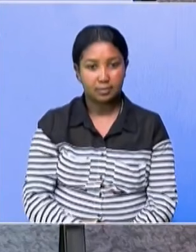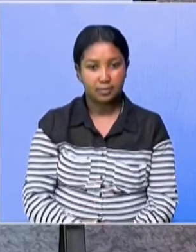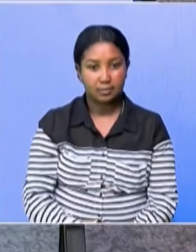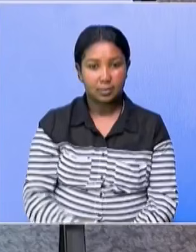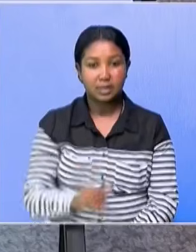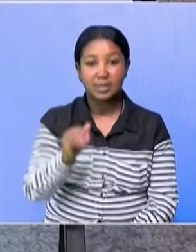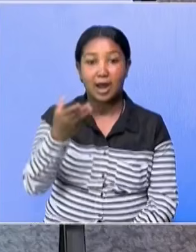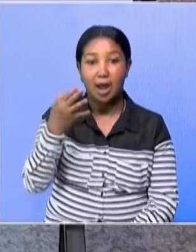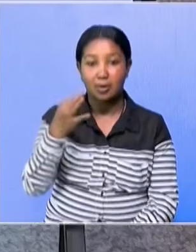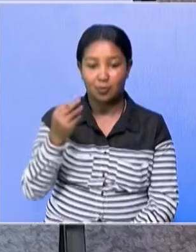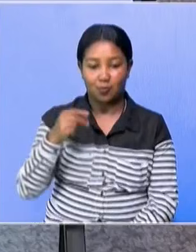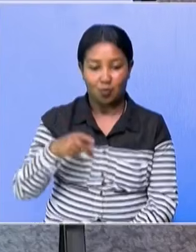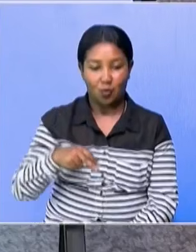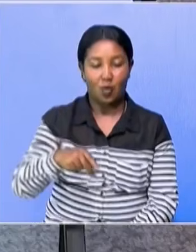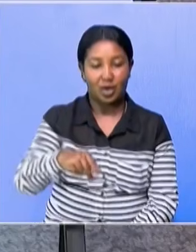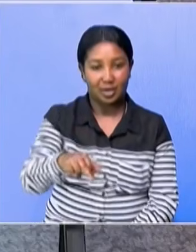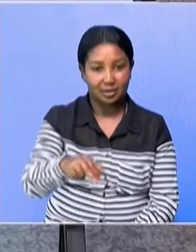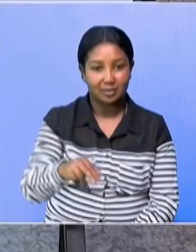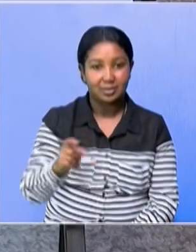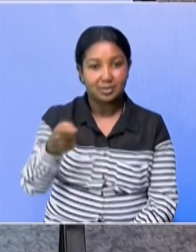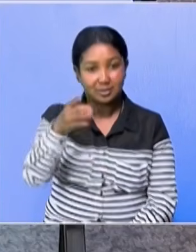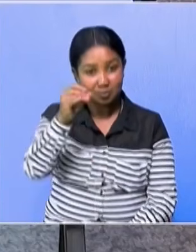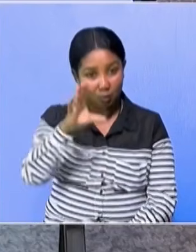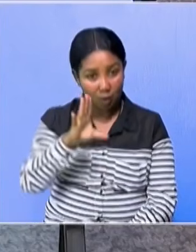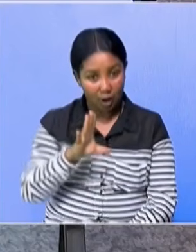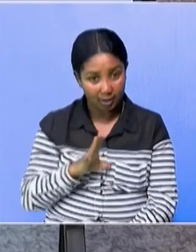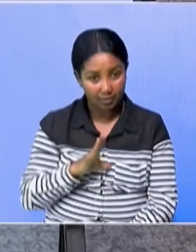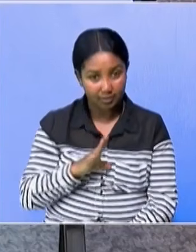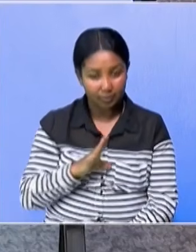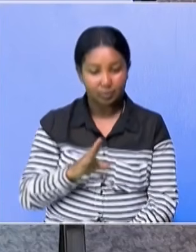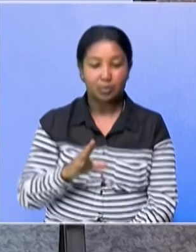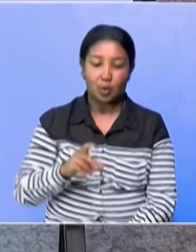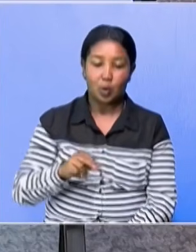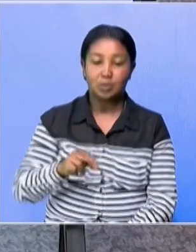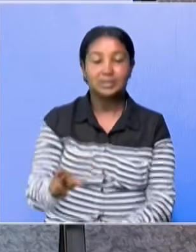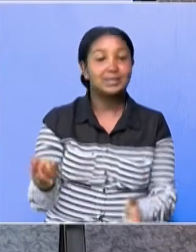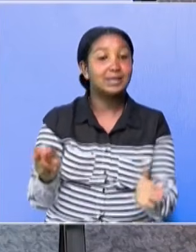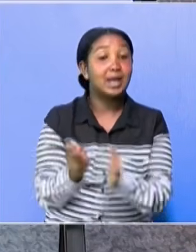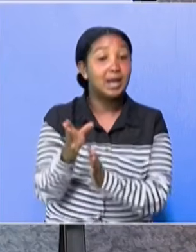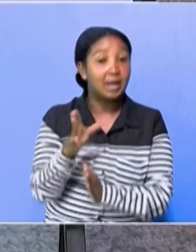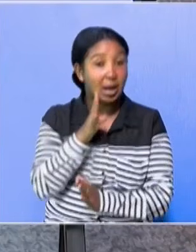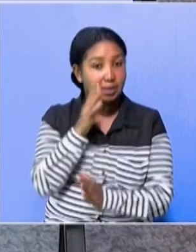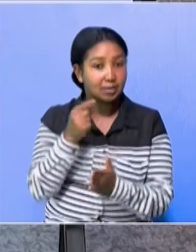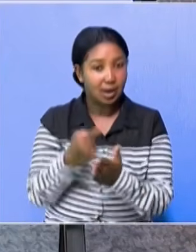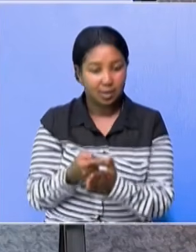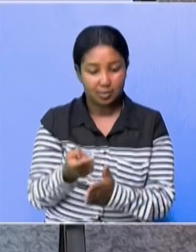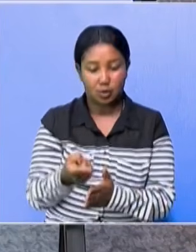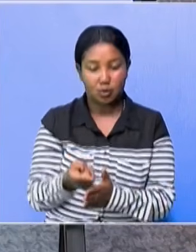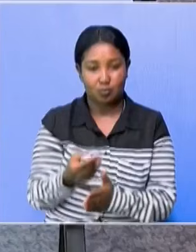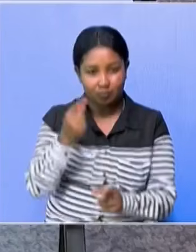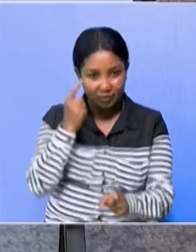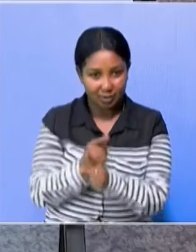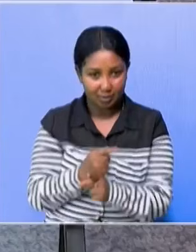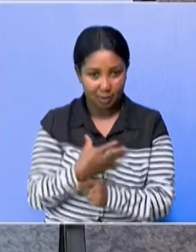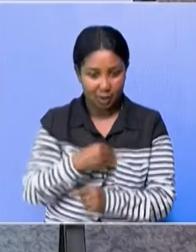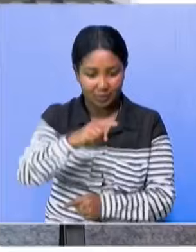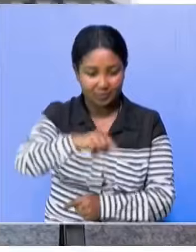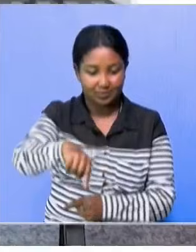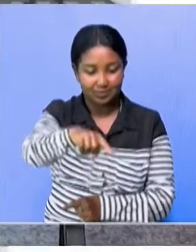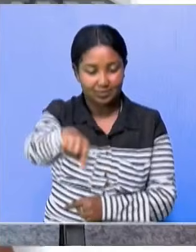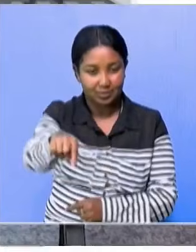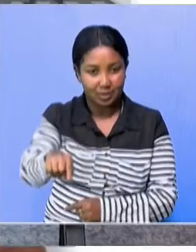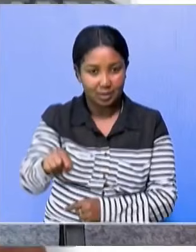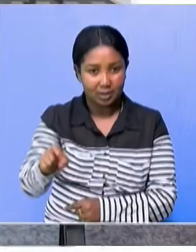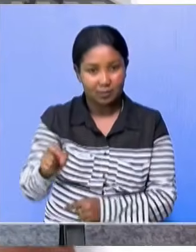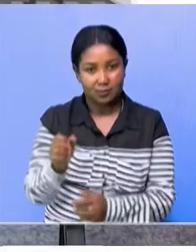is a kind of walking that someone, okay, crossing the road illegally. There is a zebra crossing here now, right? If